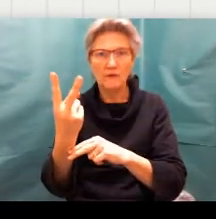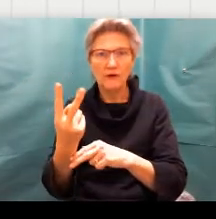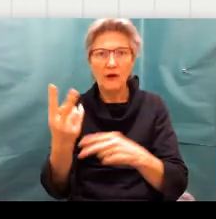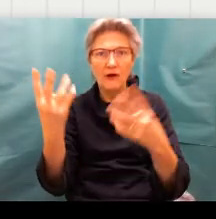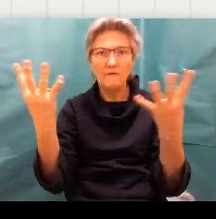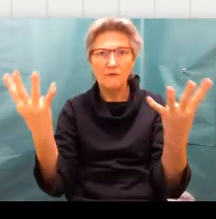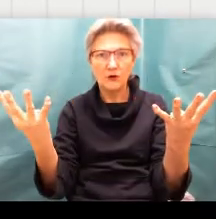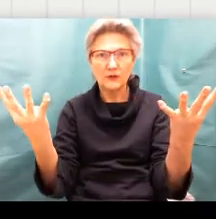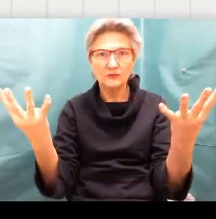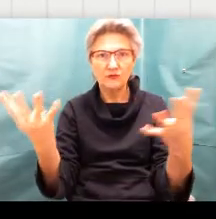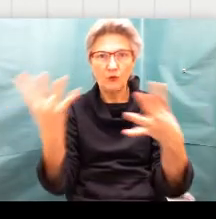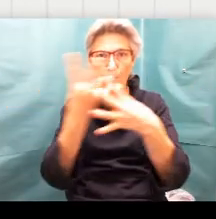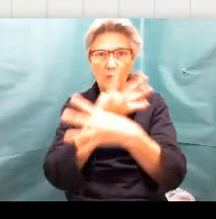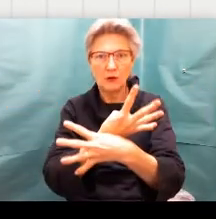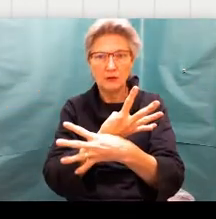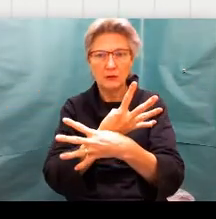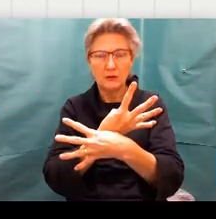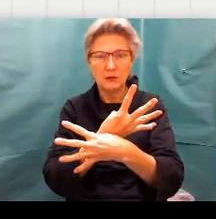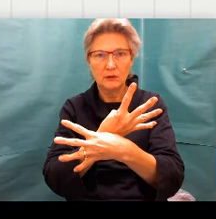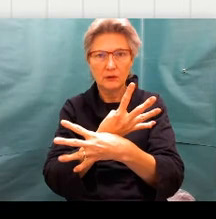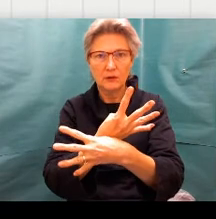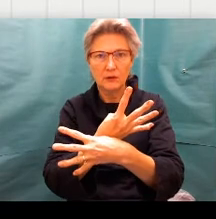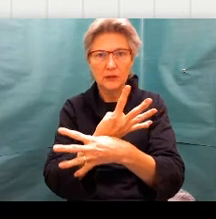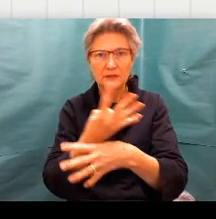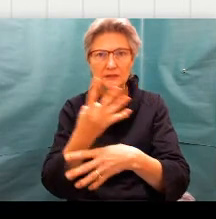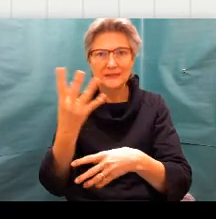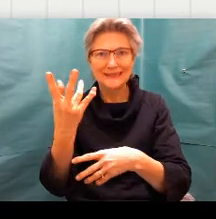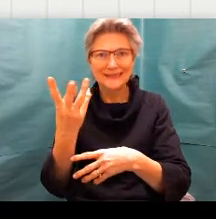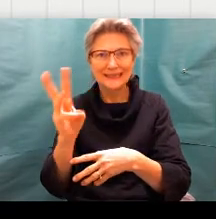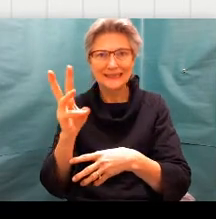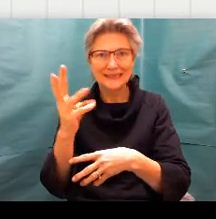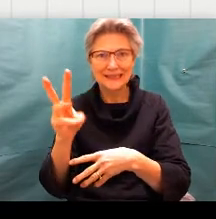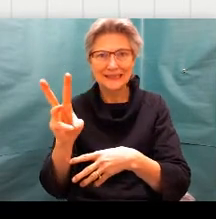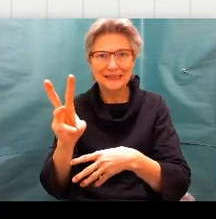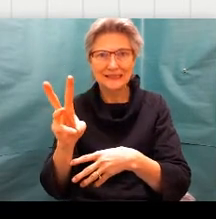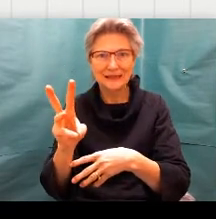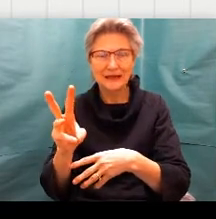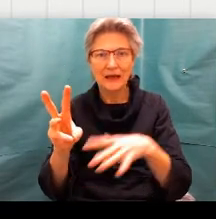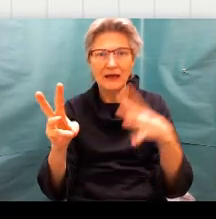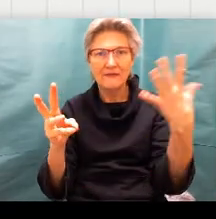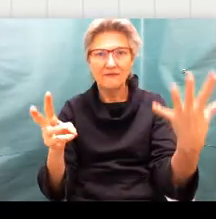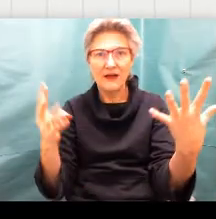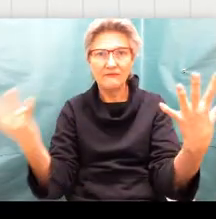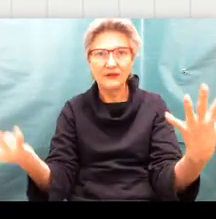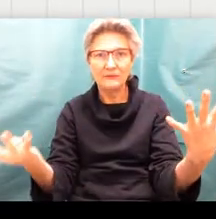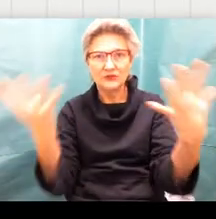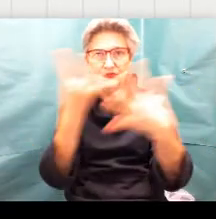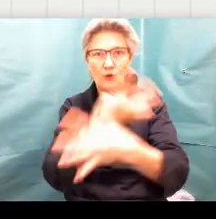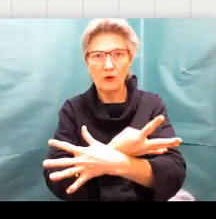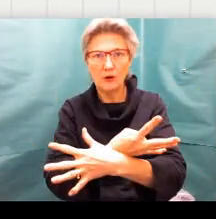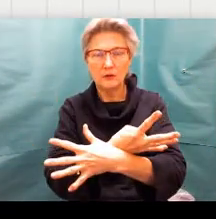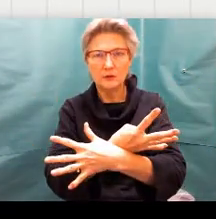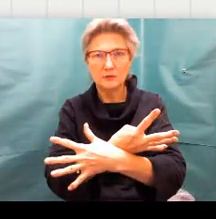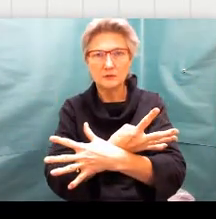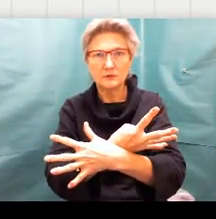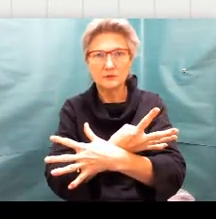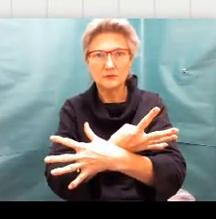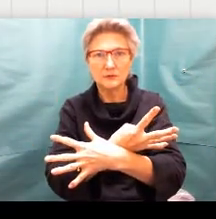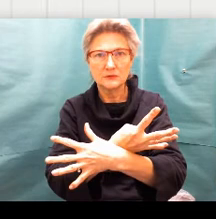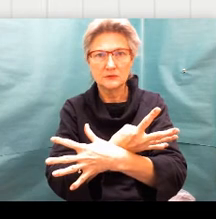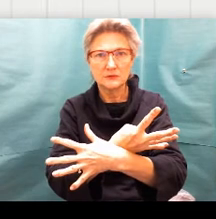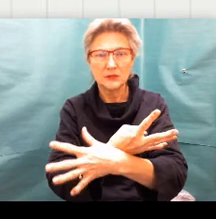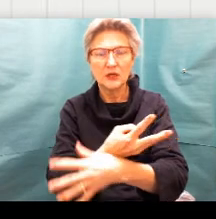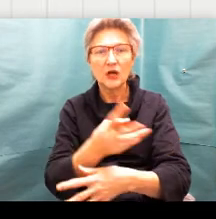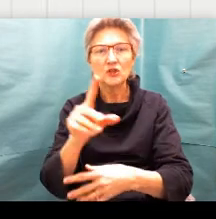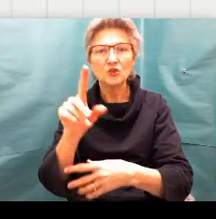12. My fourth multiple of 4 is 16. And my fifth multiple of 4